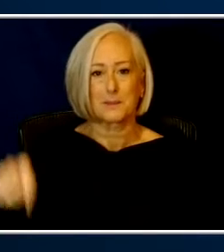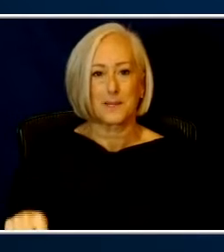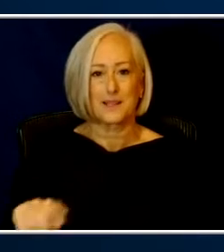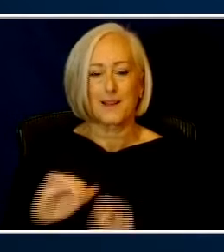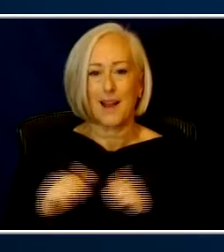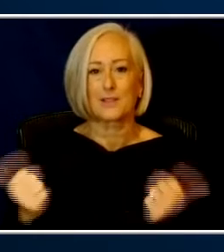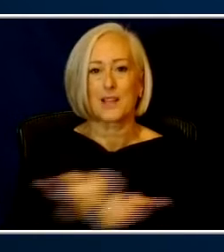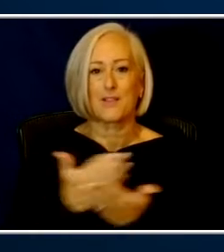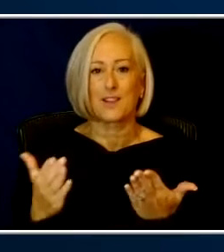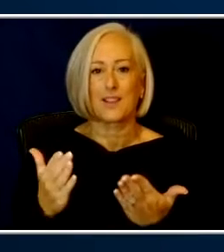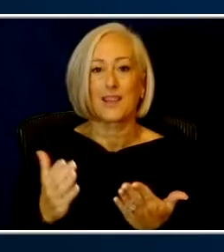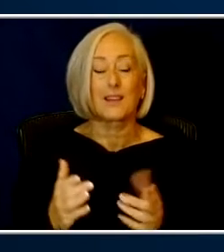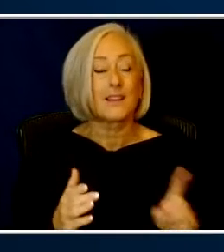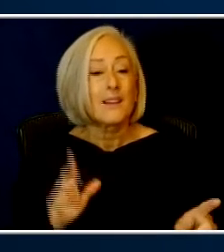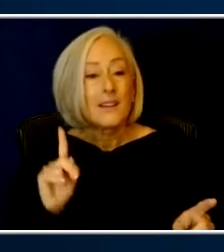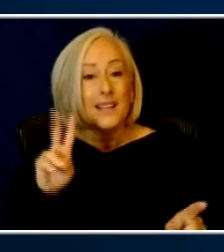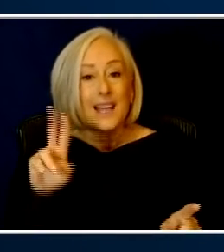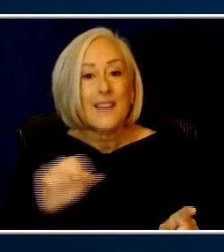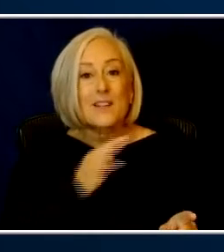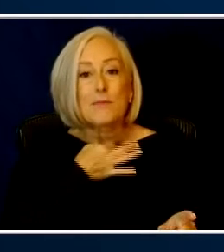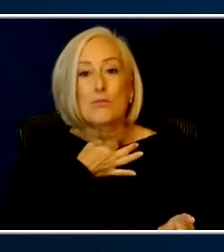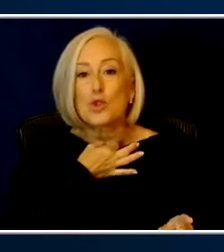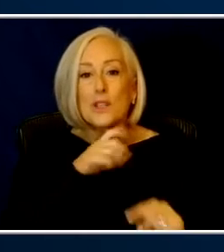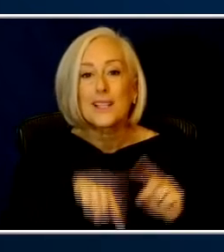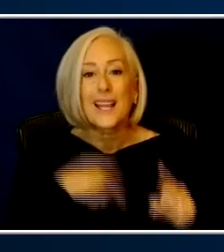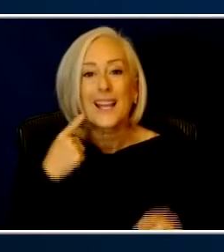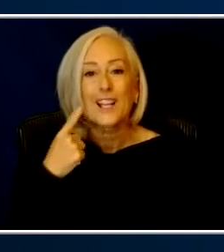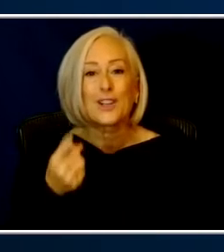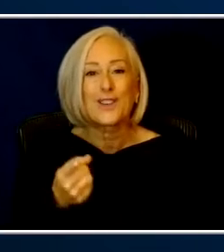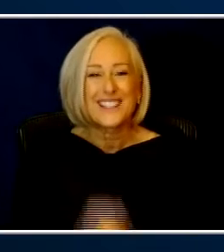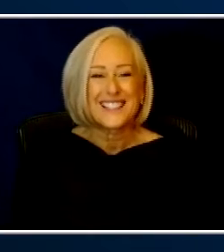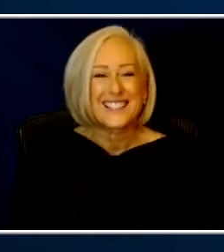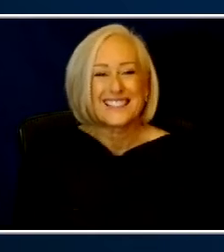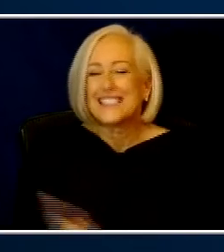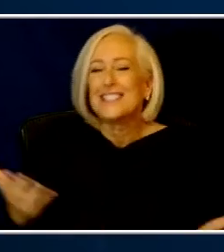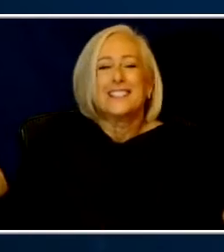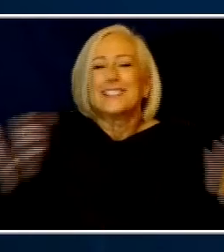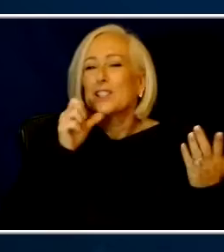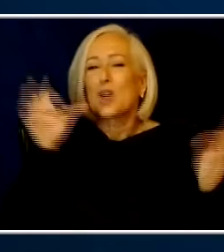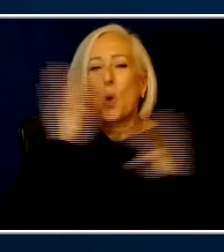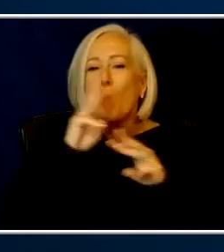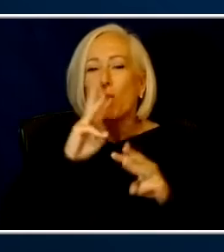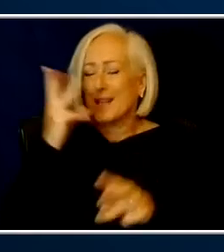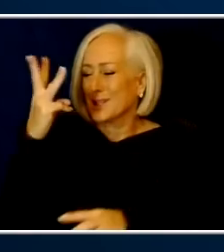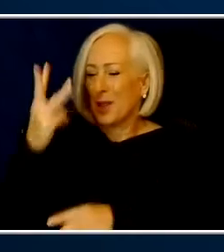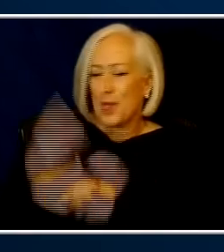Oh, hey, Kevin, I think you're muted. Don't worry, it's only been 3 years. Don't feel bad about it.